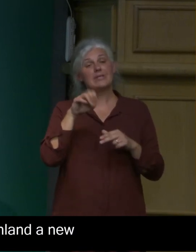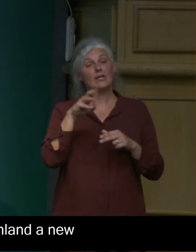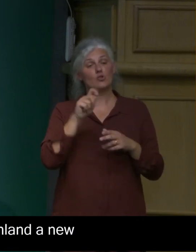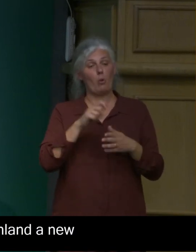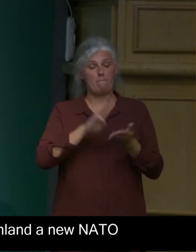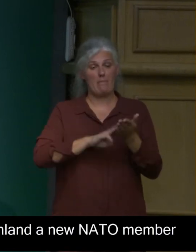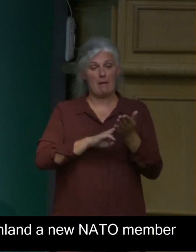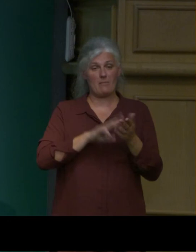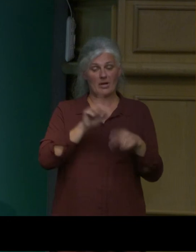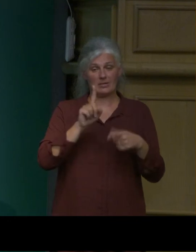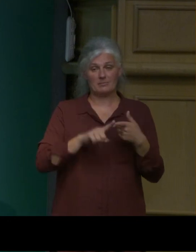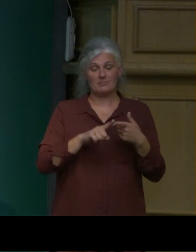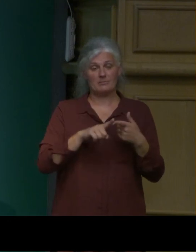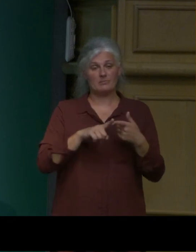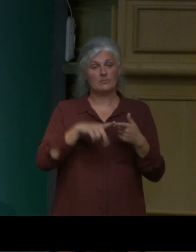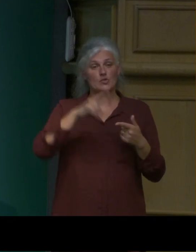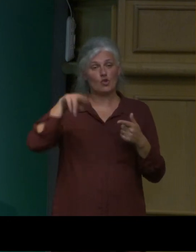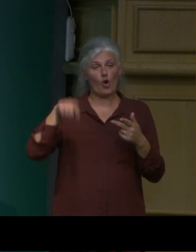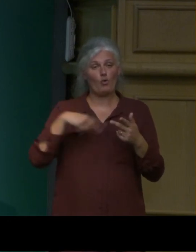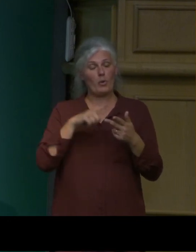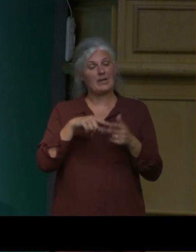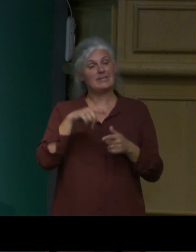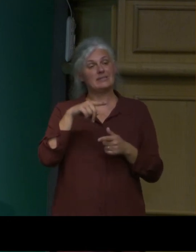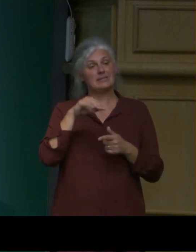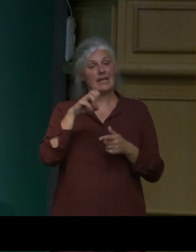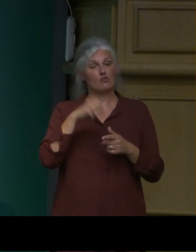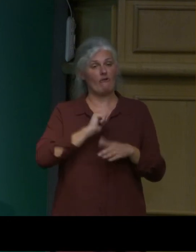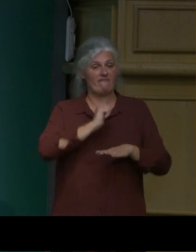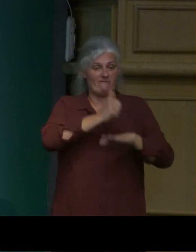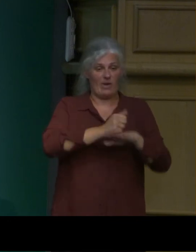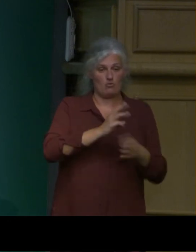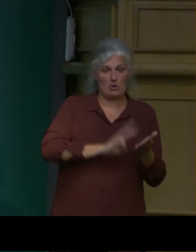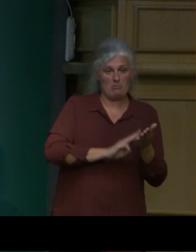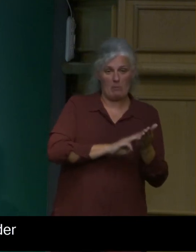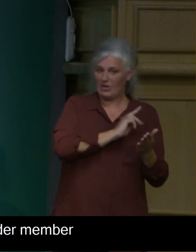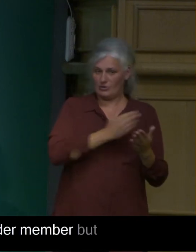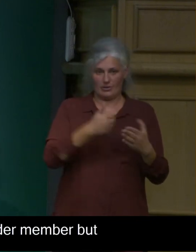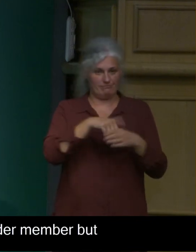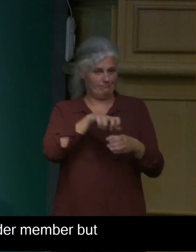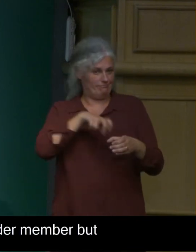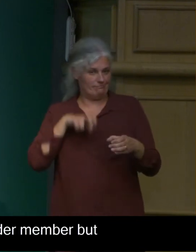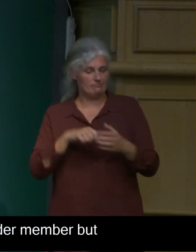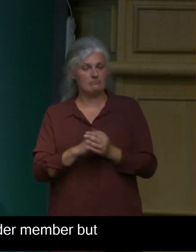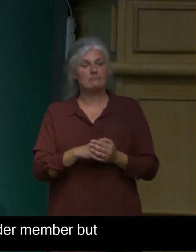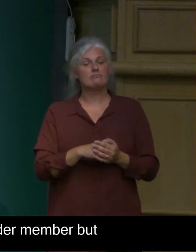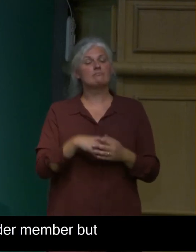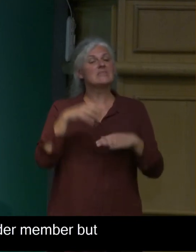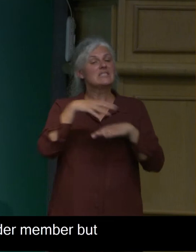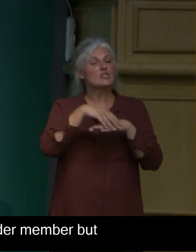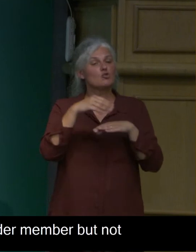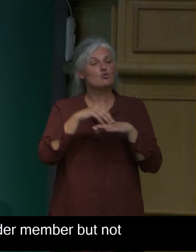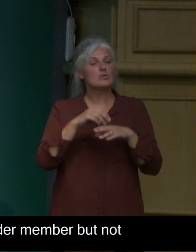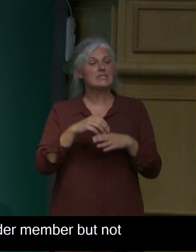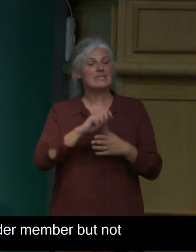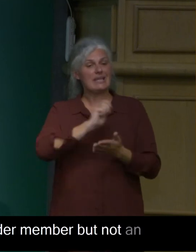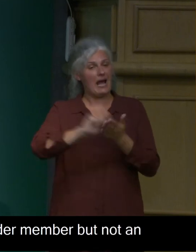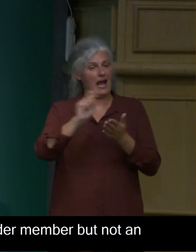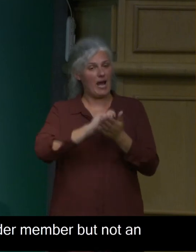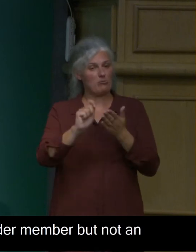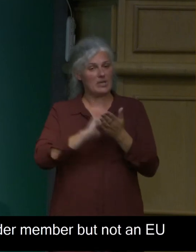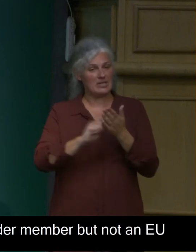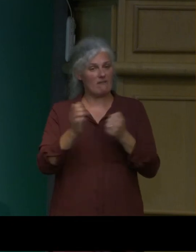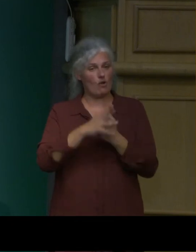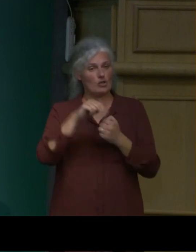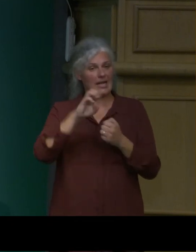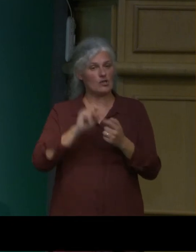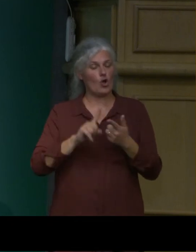state Norway a NATO founder member but not in the EU state Sweden a NATO applicant and a new member